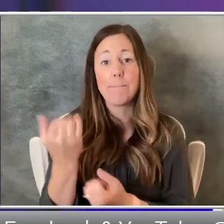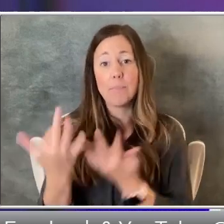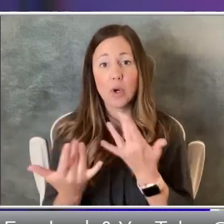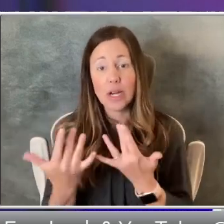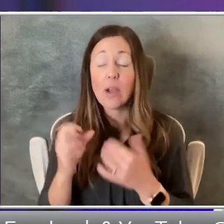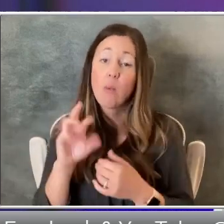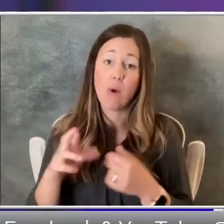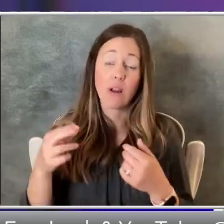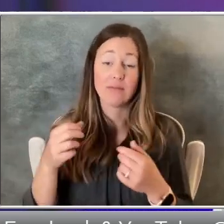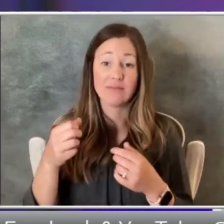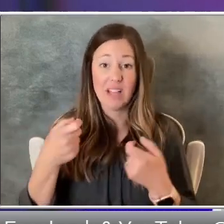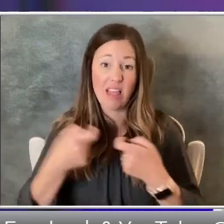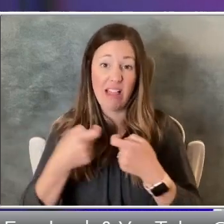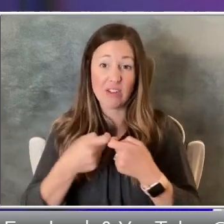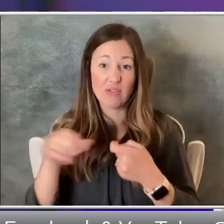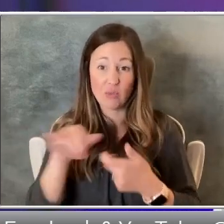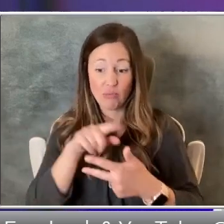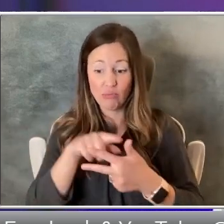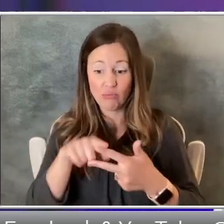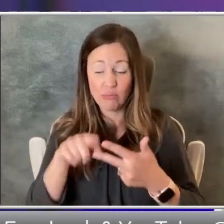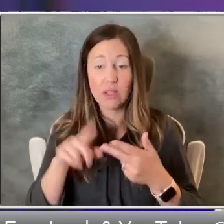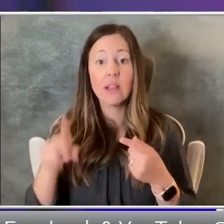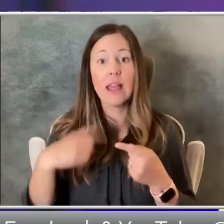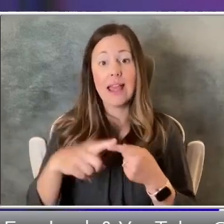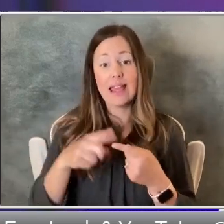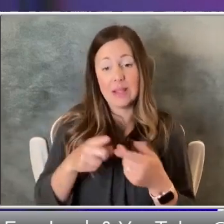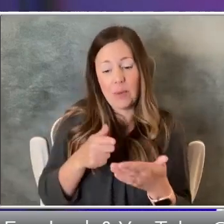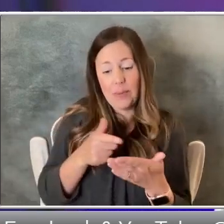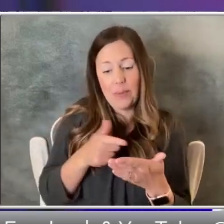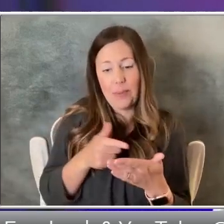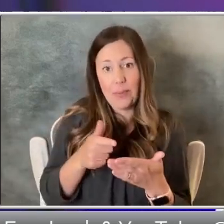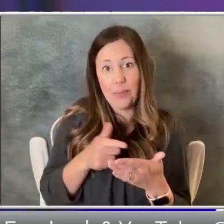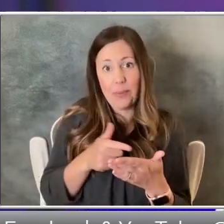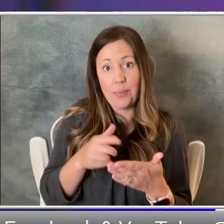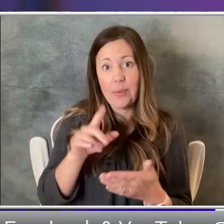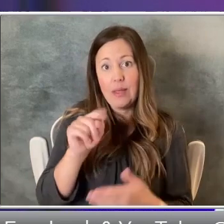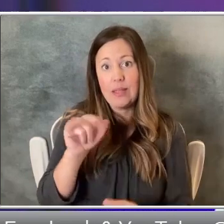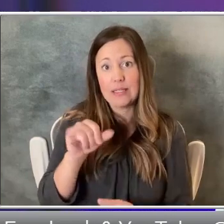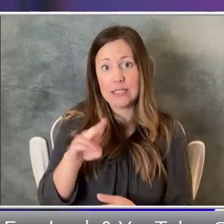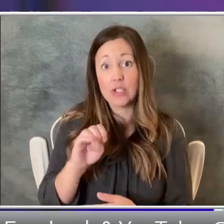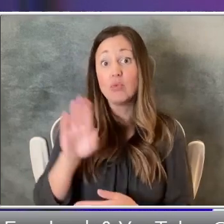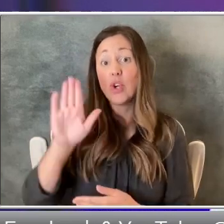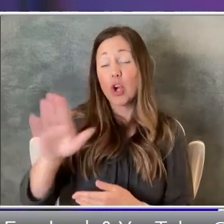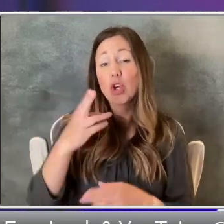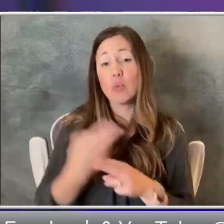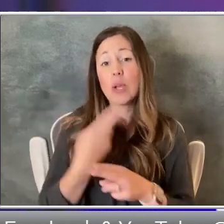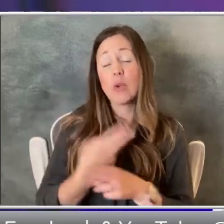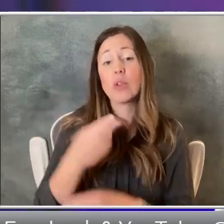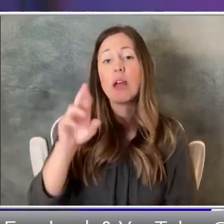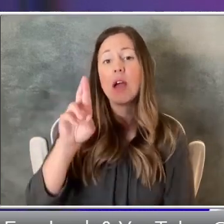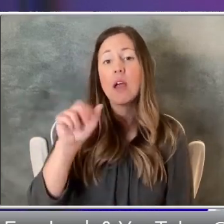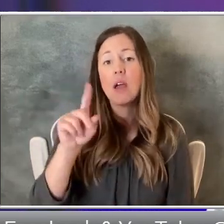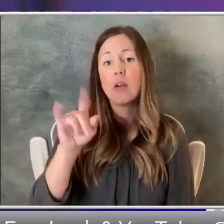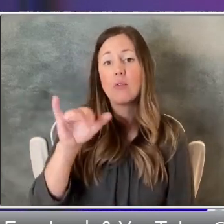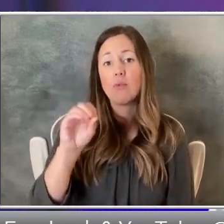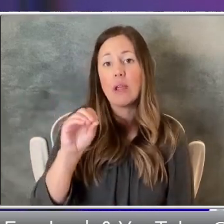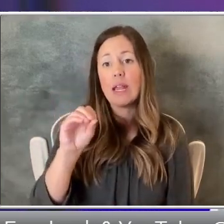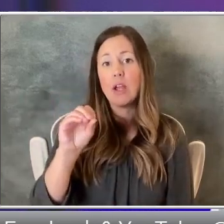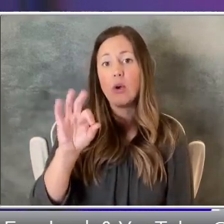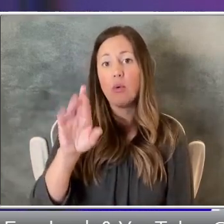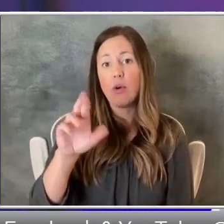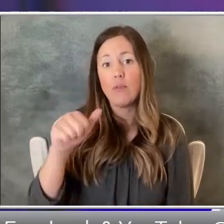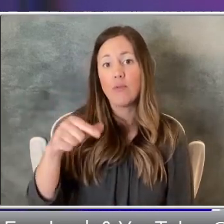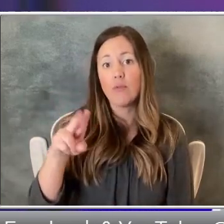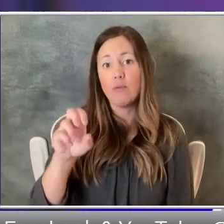electrical current and deliver that to the tissue. In her case, we used a radiofrequency catheter that burns the tissue. And we do that